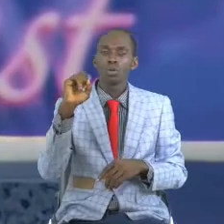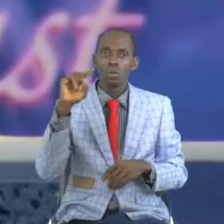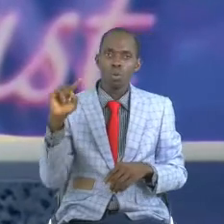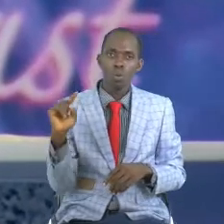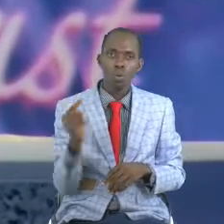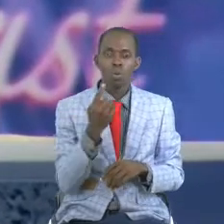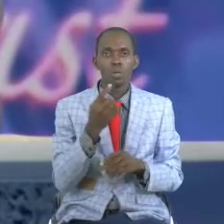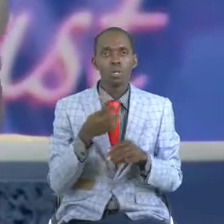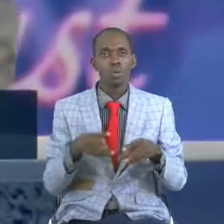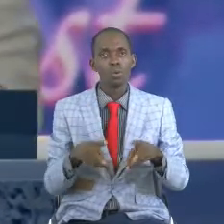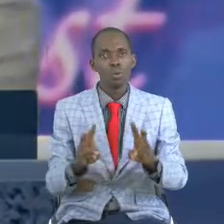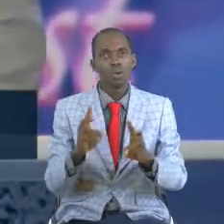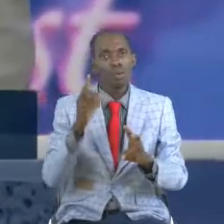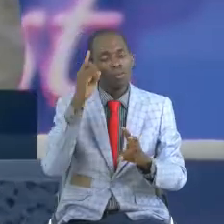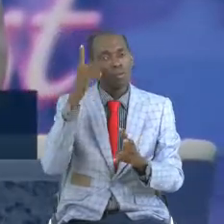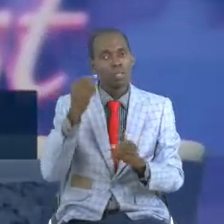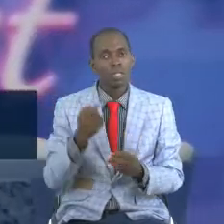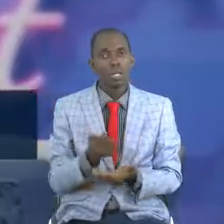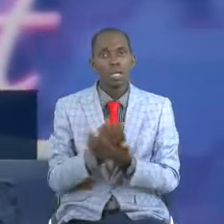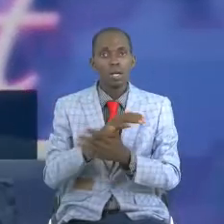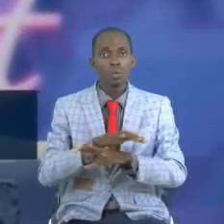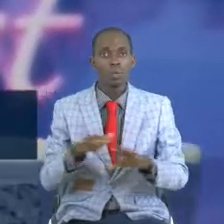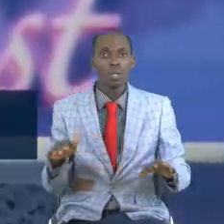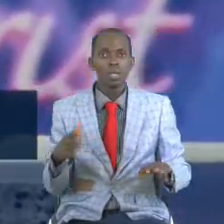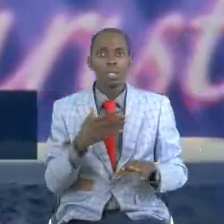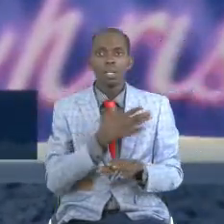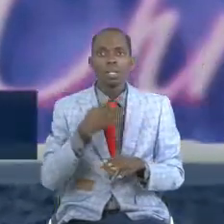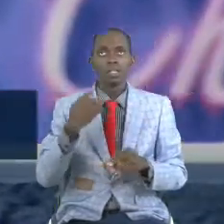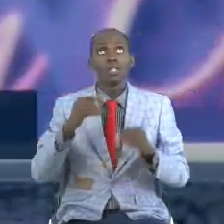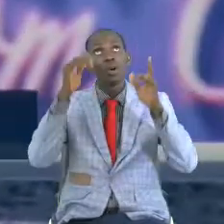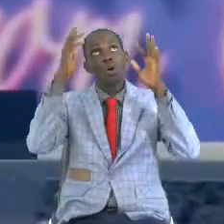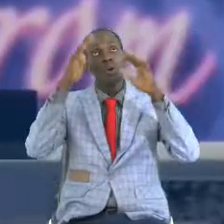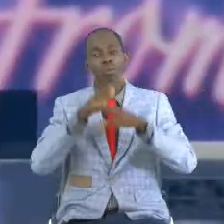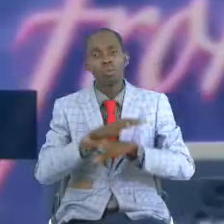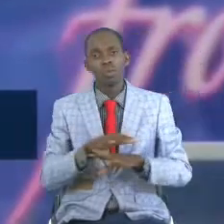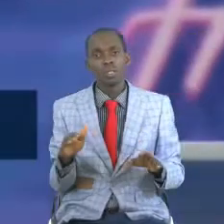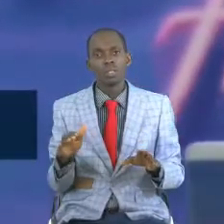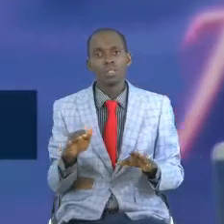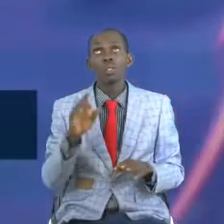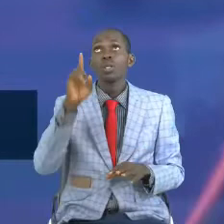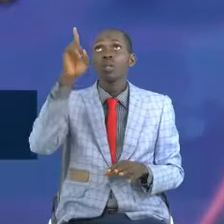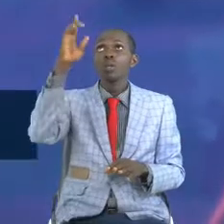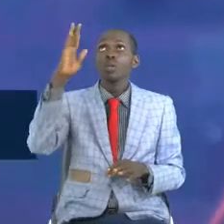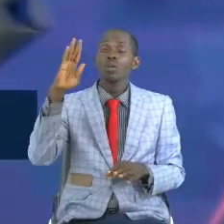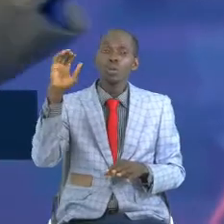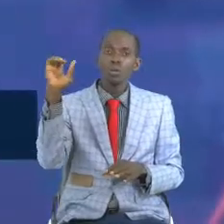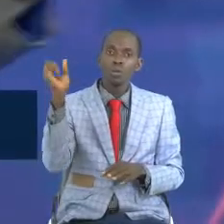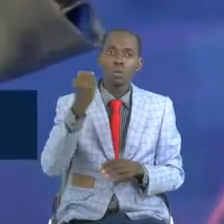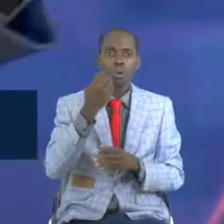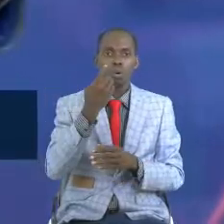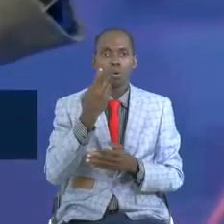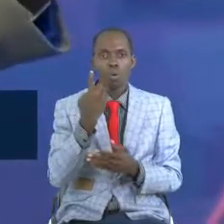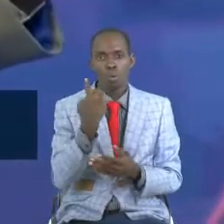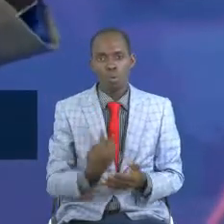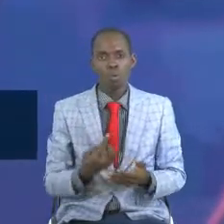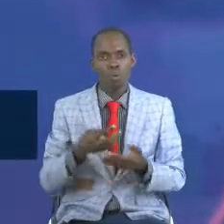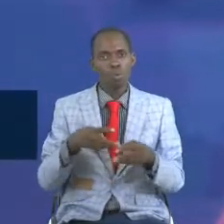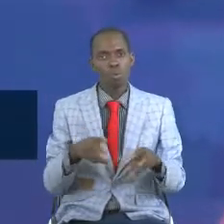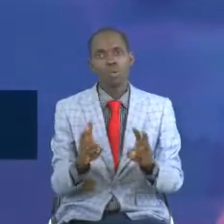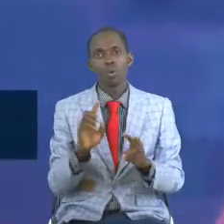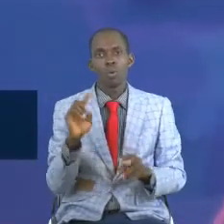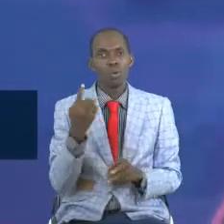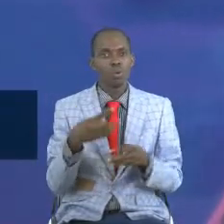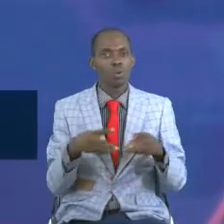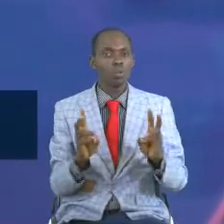the helpless and the hopeless. God's only way. It's not made any other way.